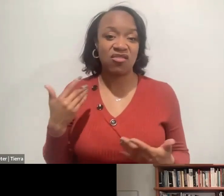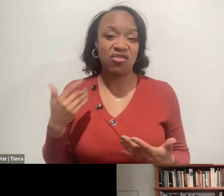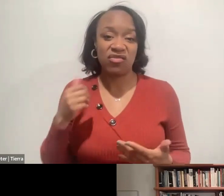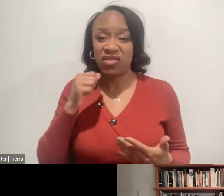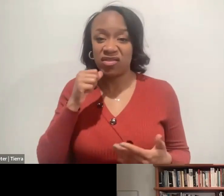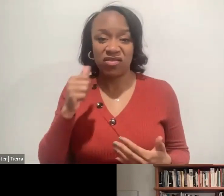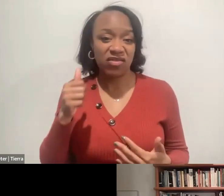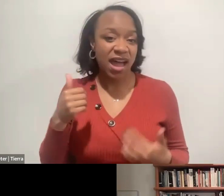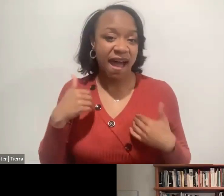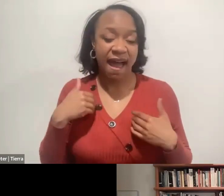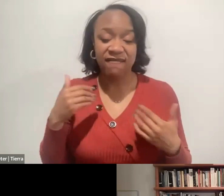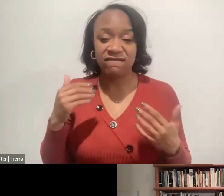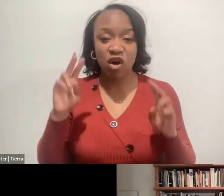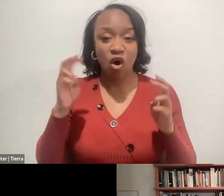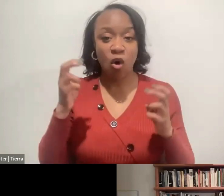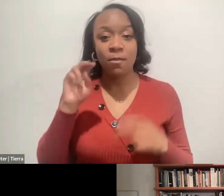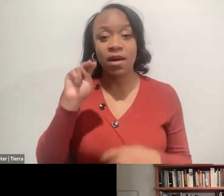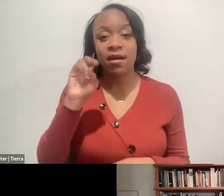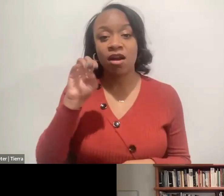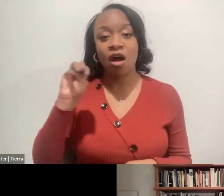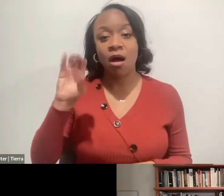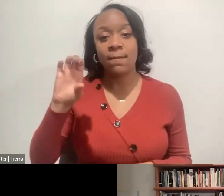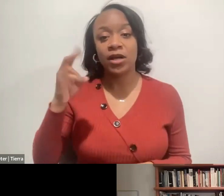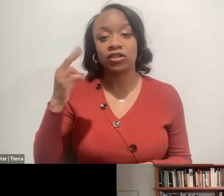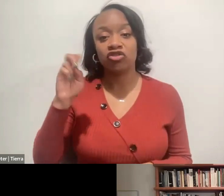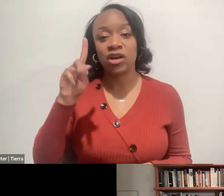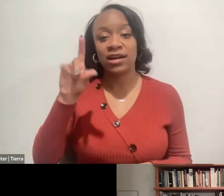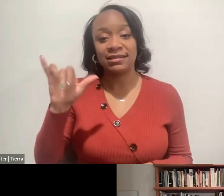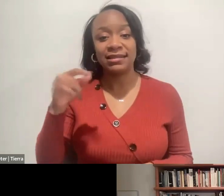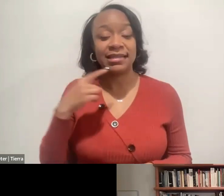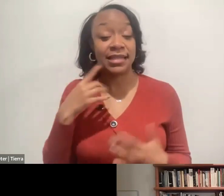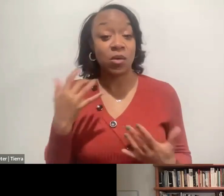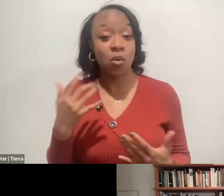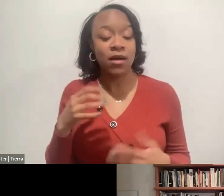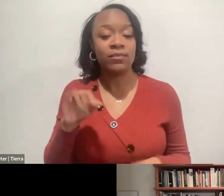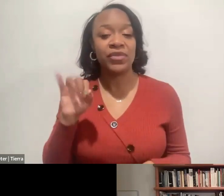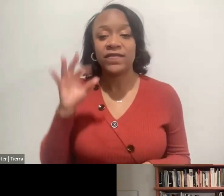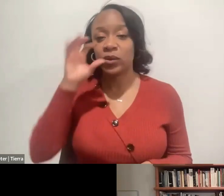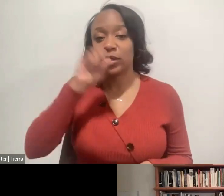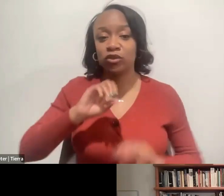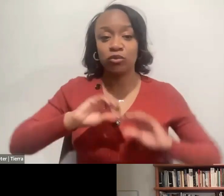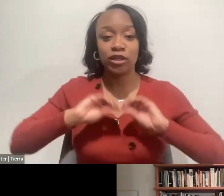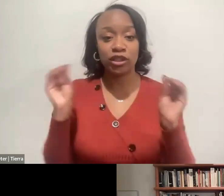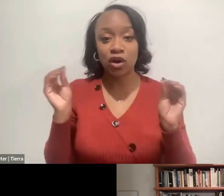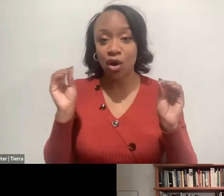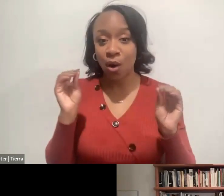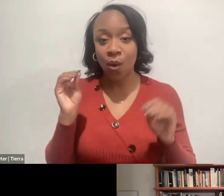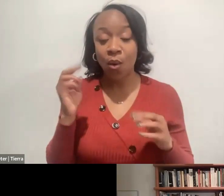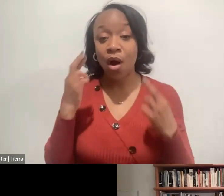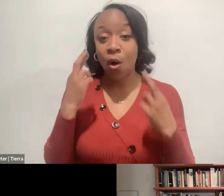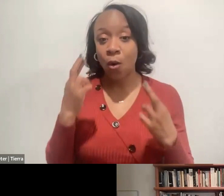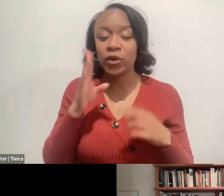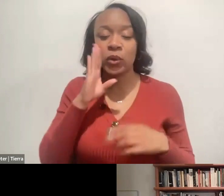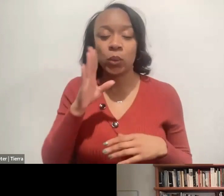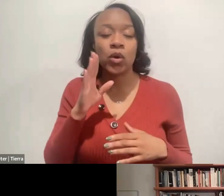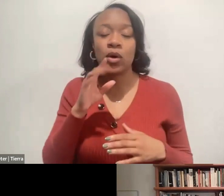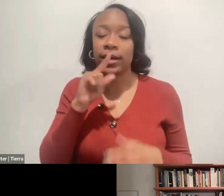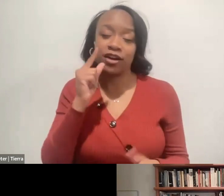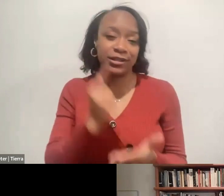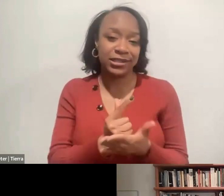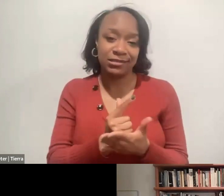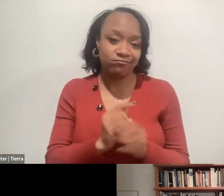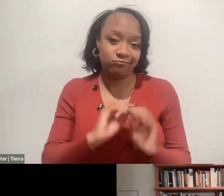is what Noam Chomsky said. If you assume that there is no hope, you guarantee that there will be no